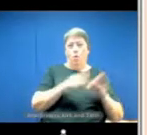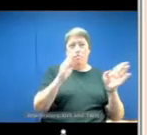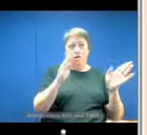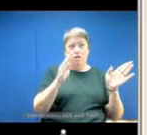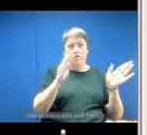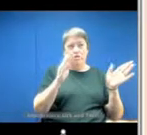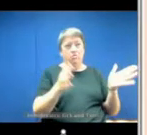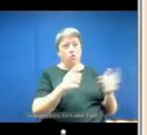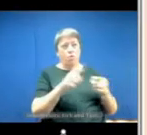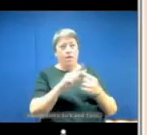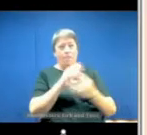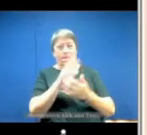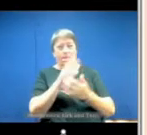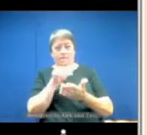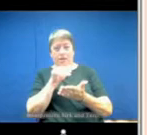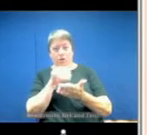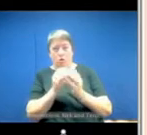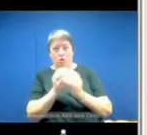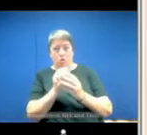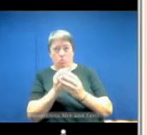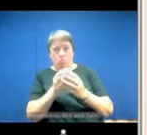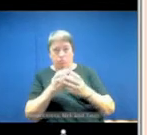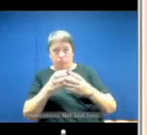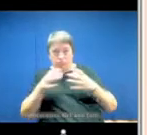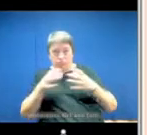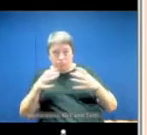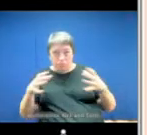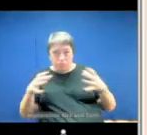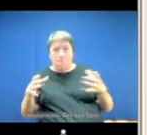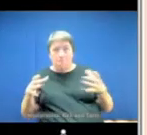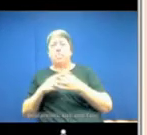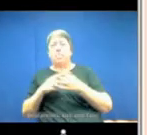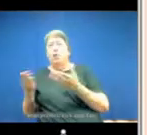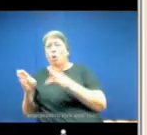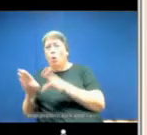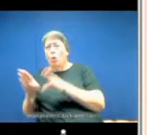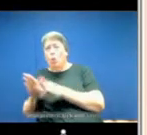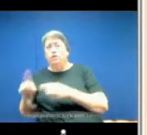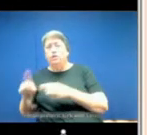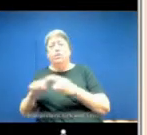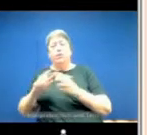out, and when it's closing and we're moving on to another topic.